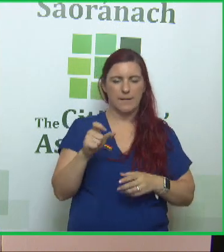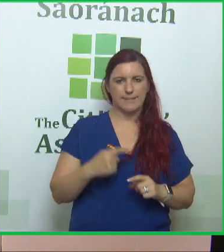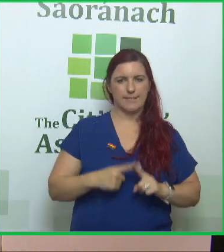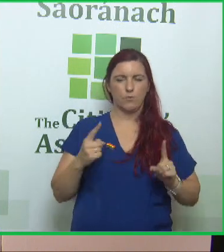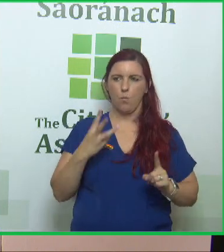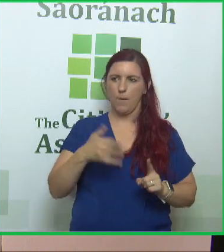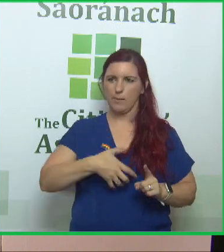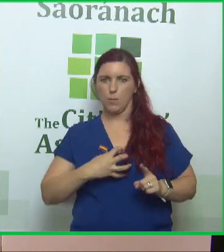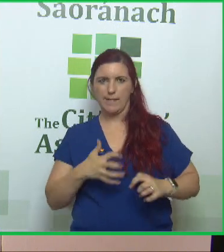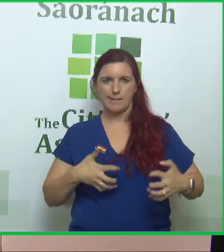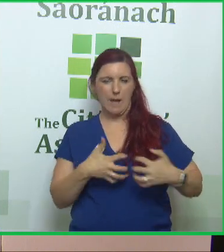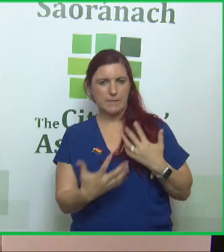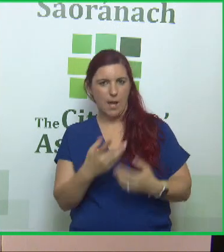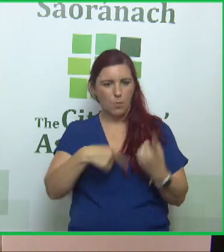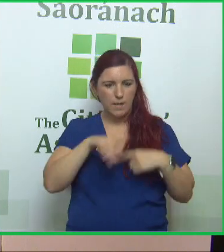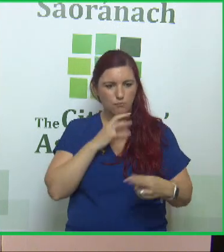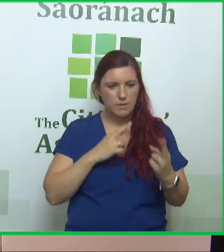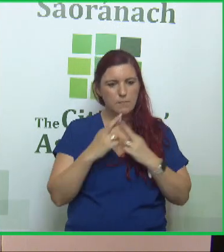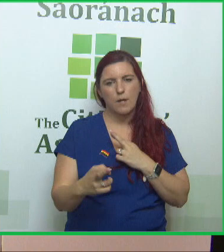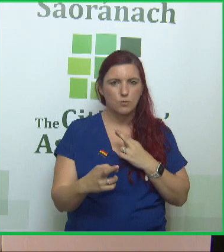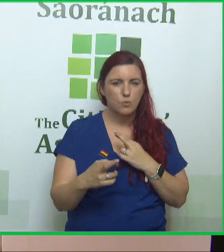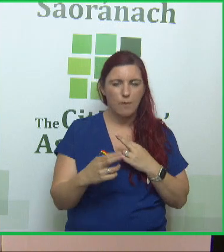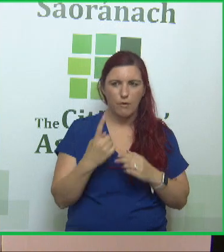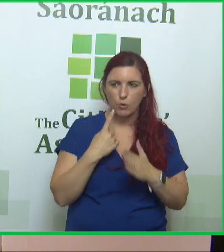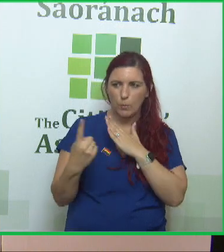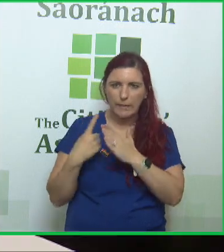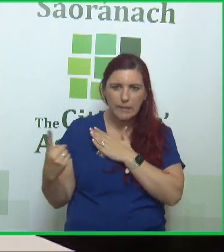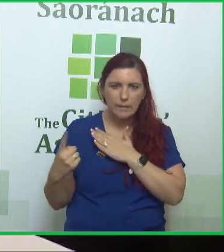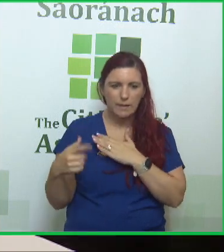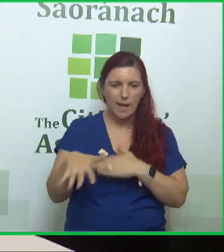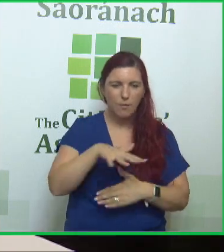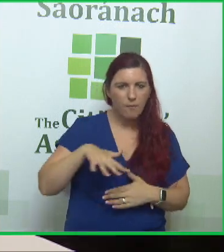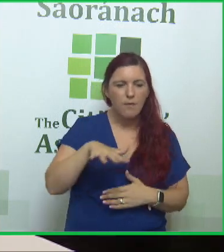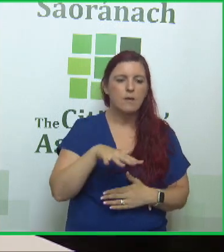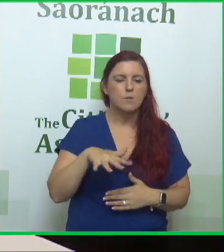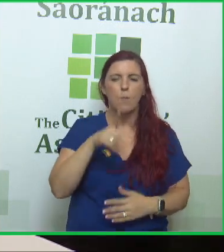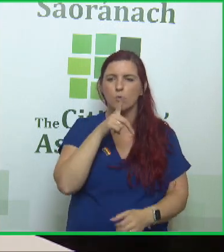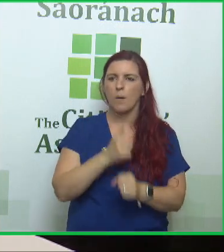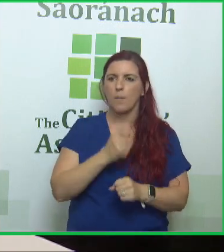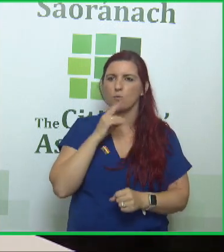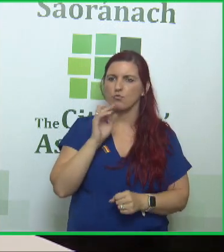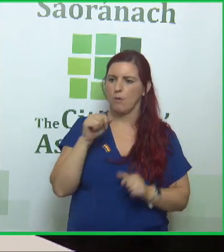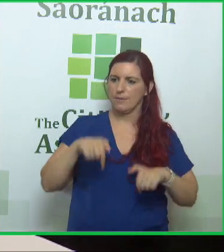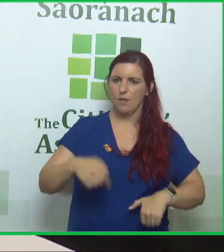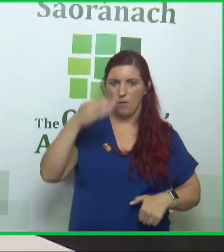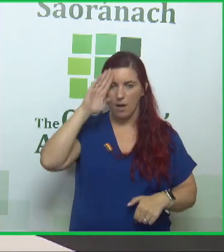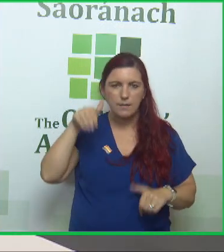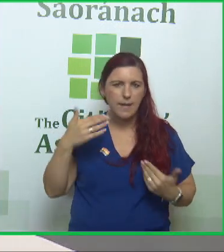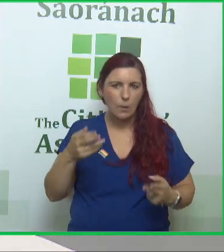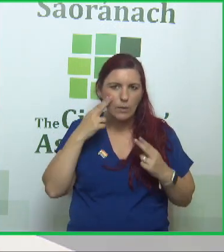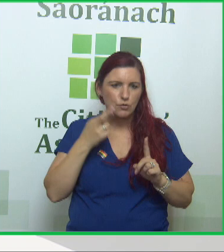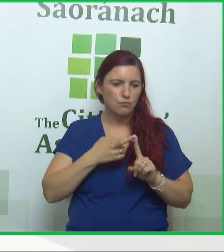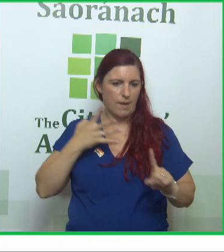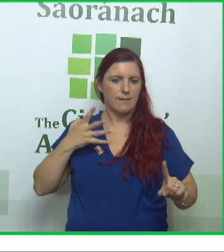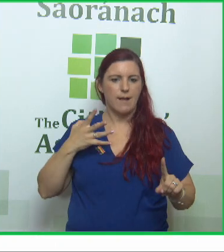to adapt how we respond to our very new drug landscape. So when we're looking at drugs in Ireland, we now need to recognise that